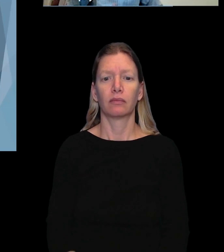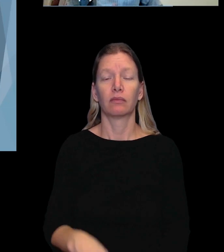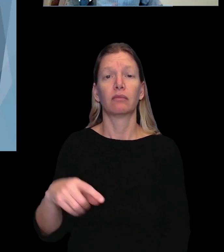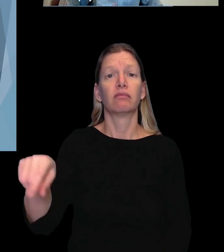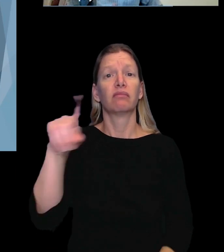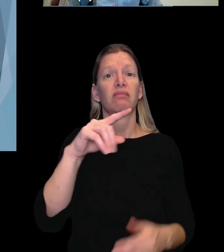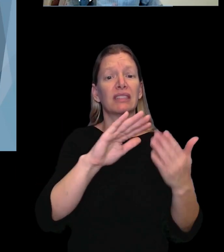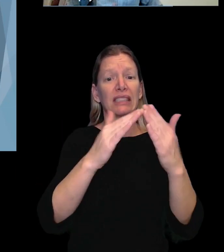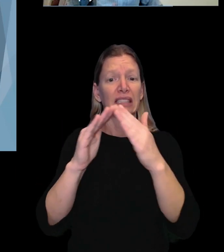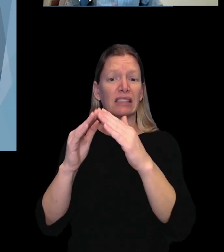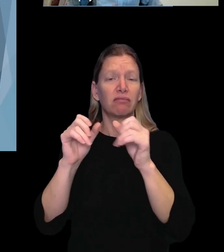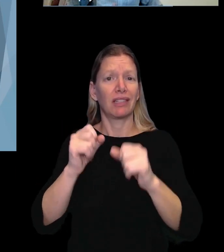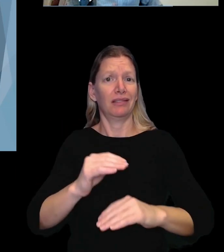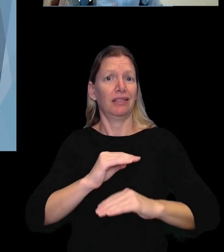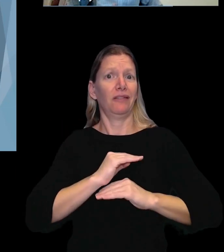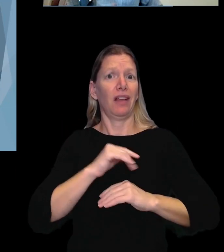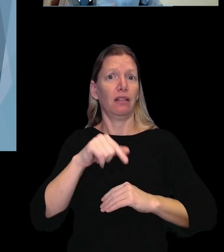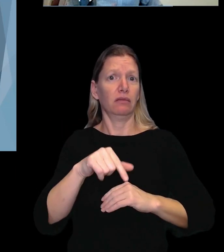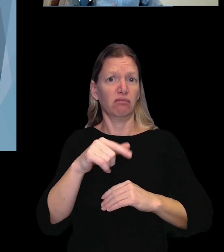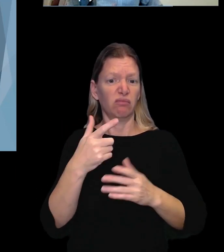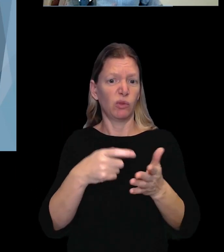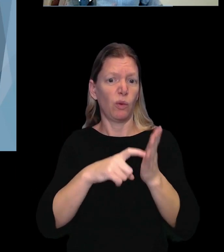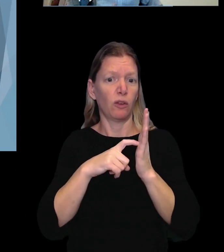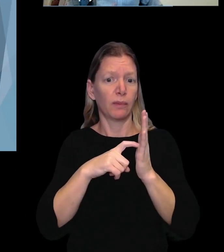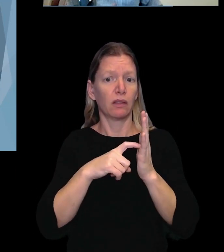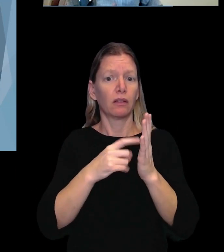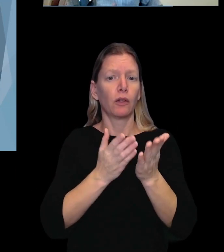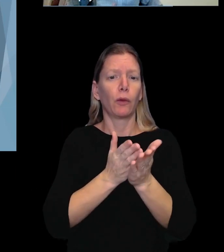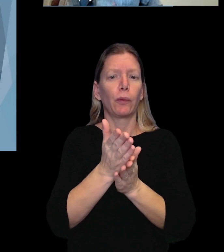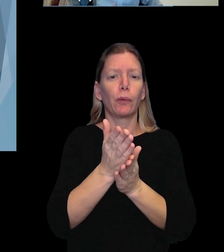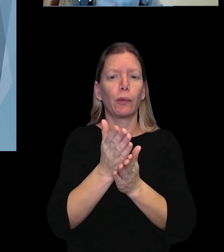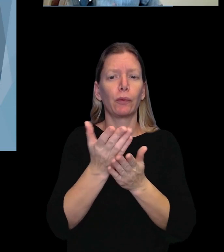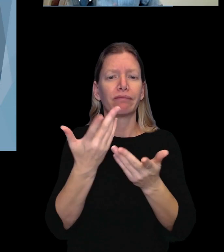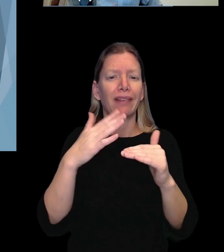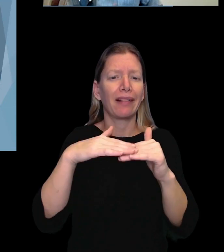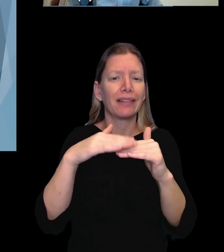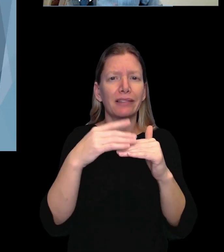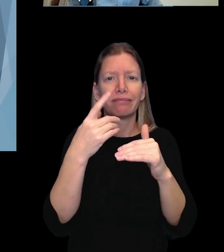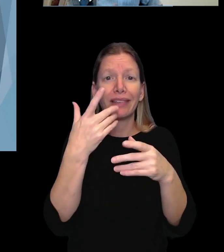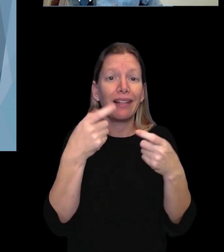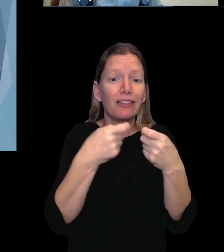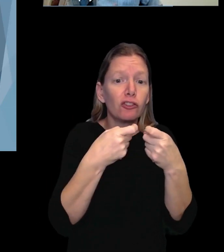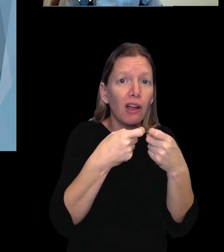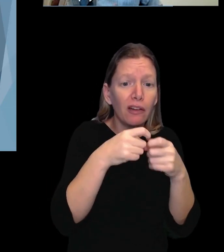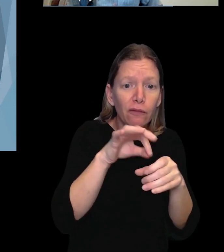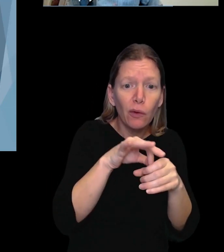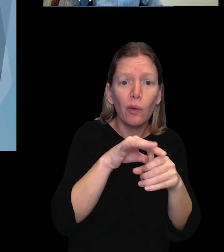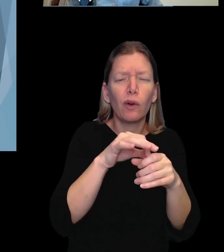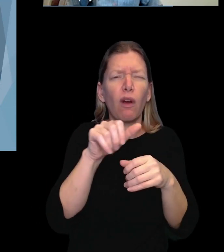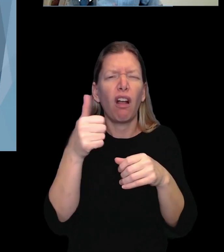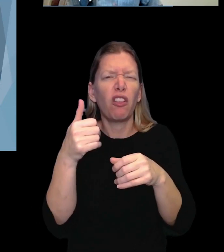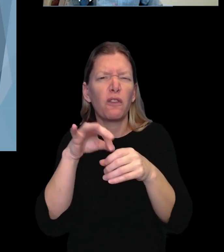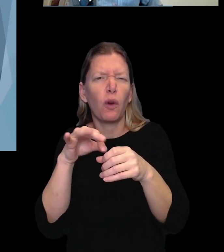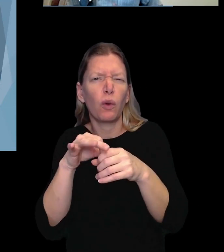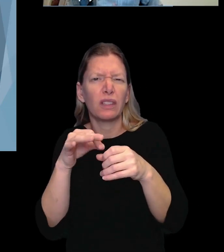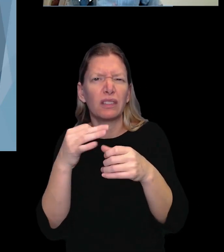And municipalities can satisfy this requirement through the use of at least one direct recording electronic